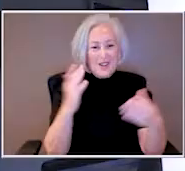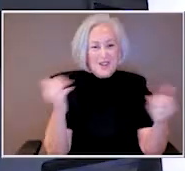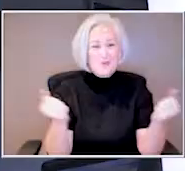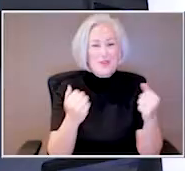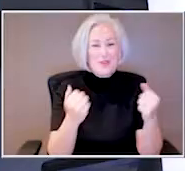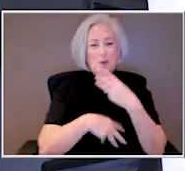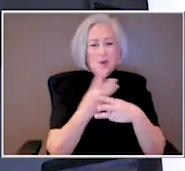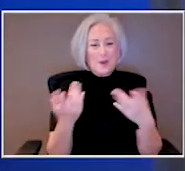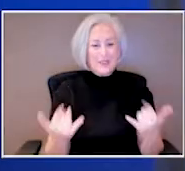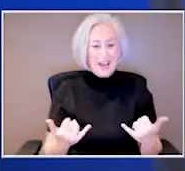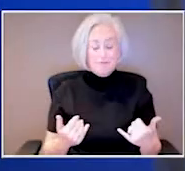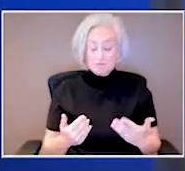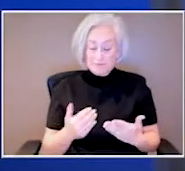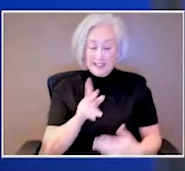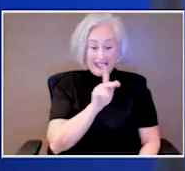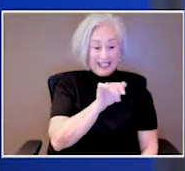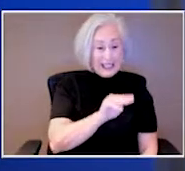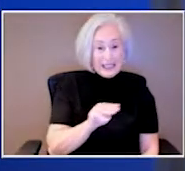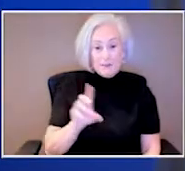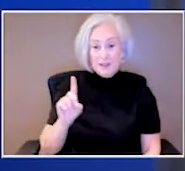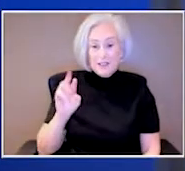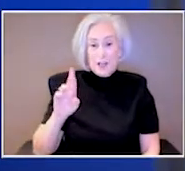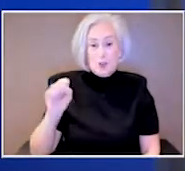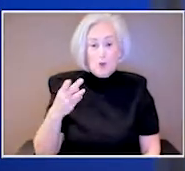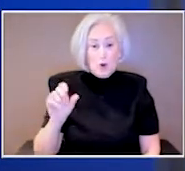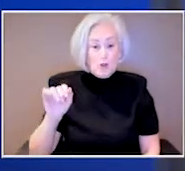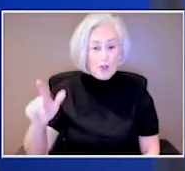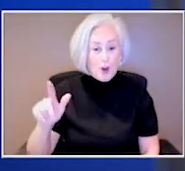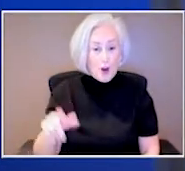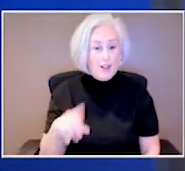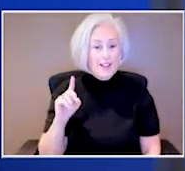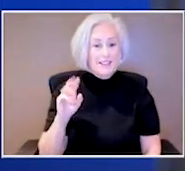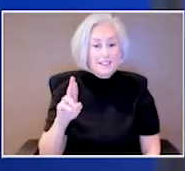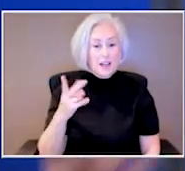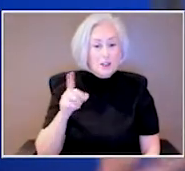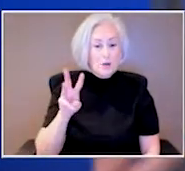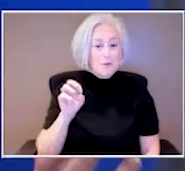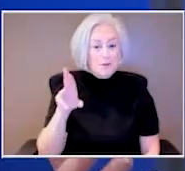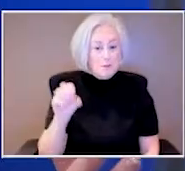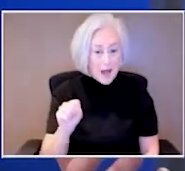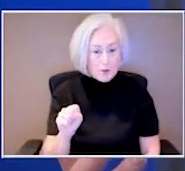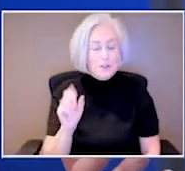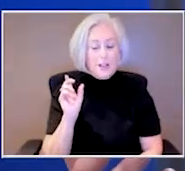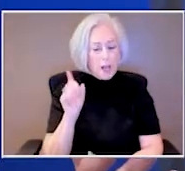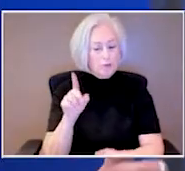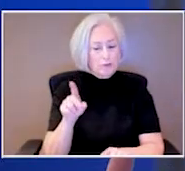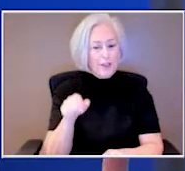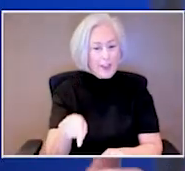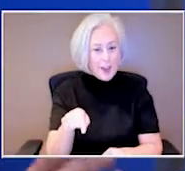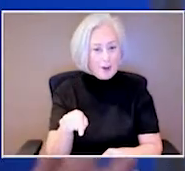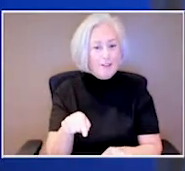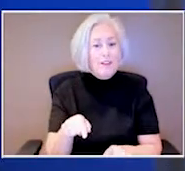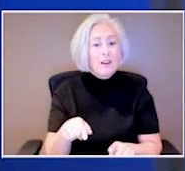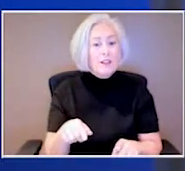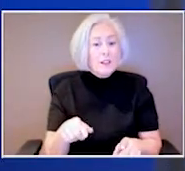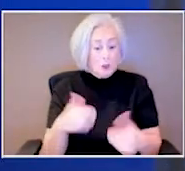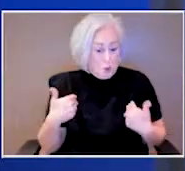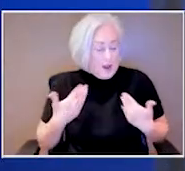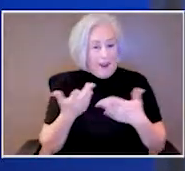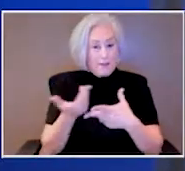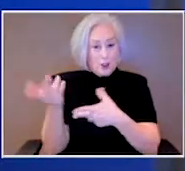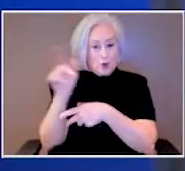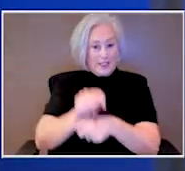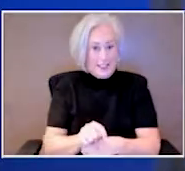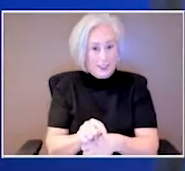Kim or over at Dr. Powers, because I have to go there also, we kind of have a tradition now that, you know, I know from